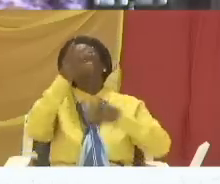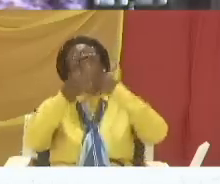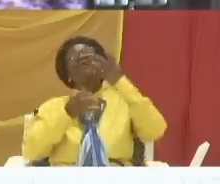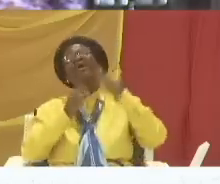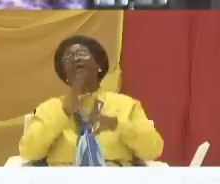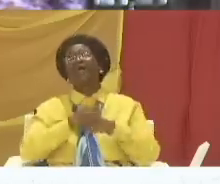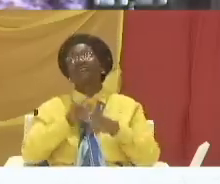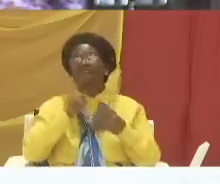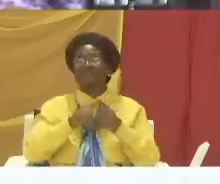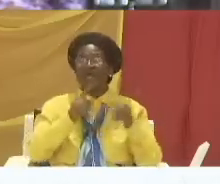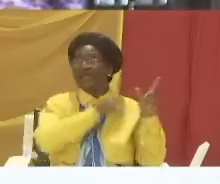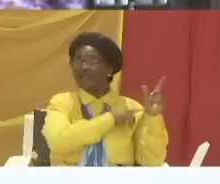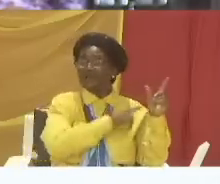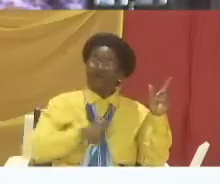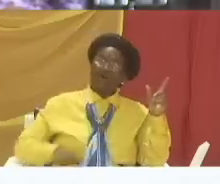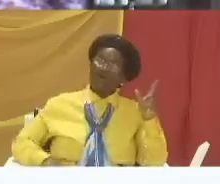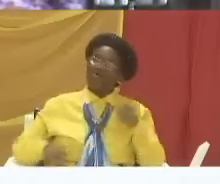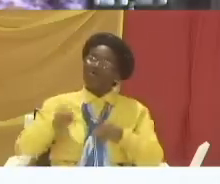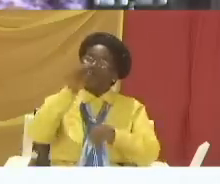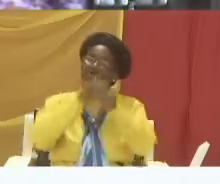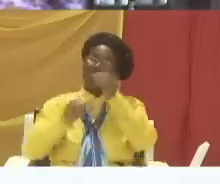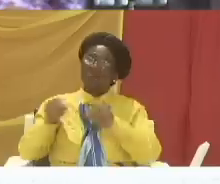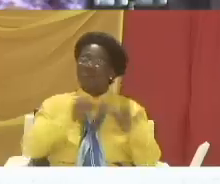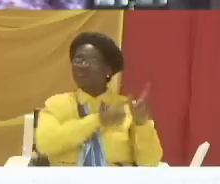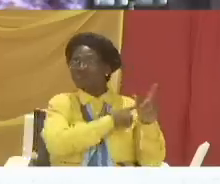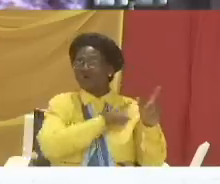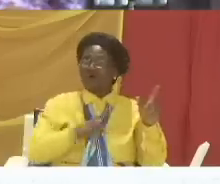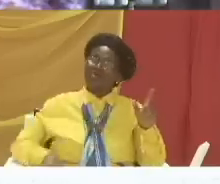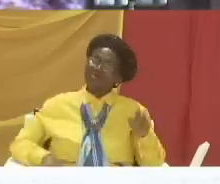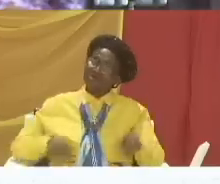Oh Lord, sorry, sir. We miss it.